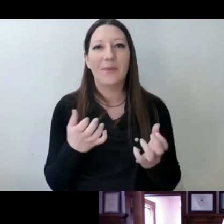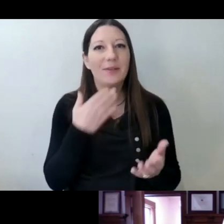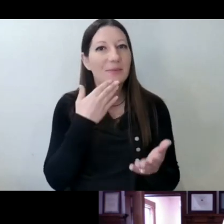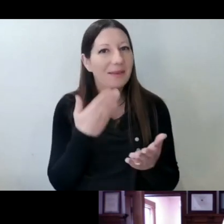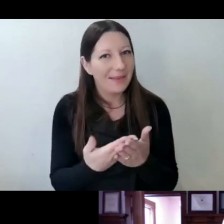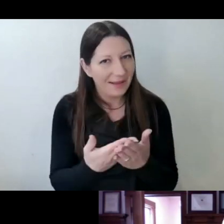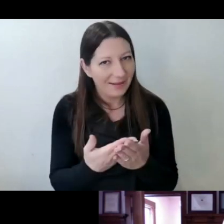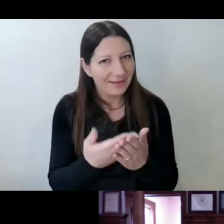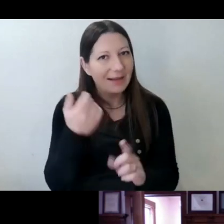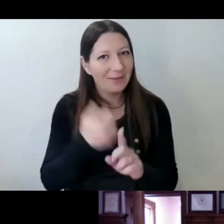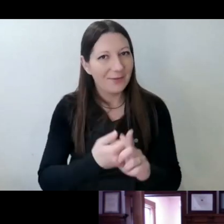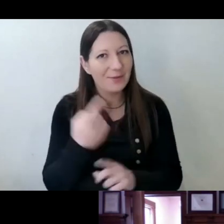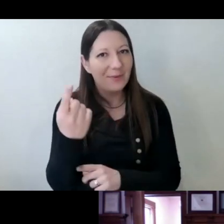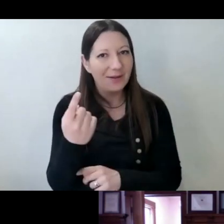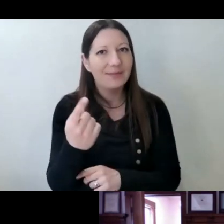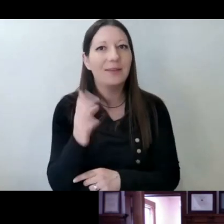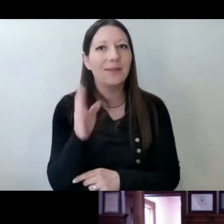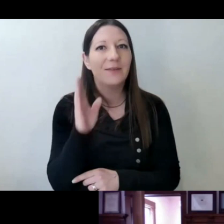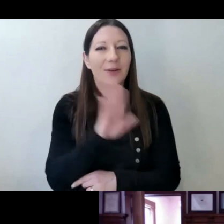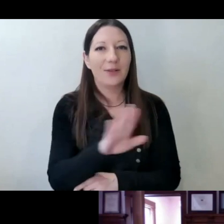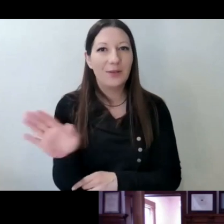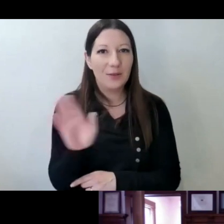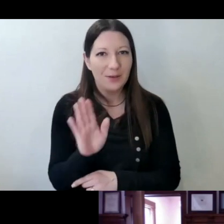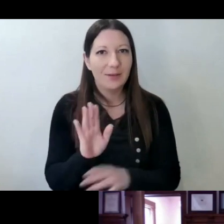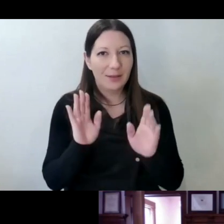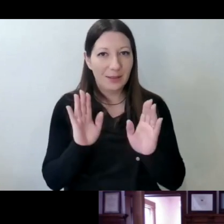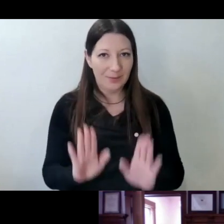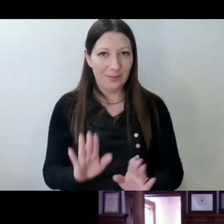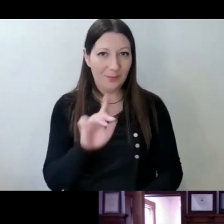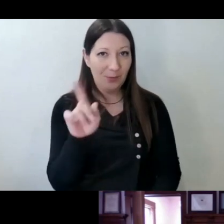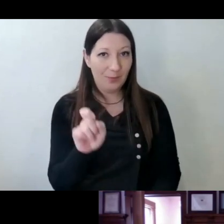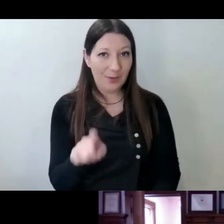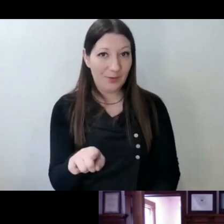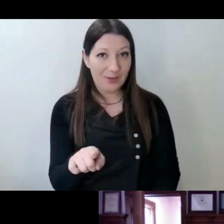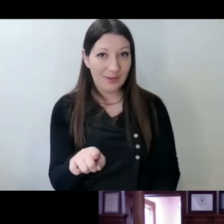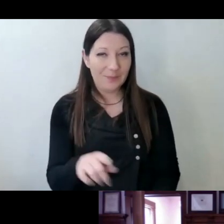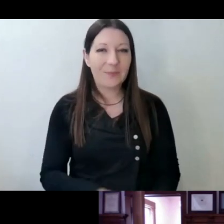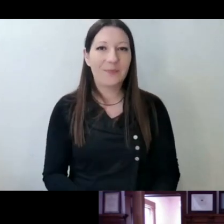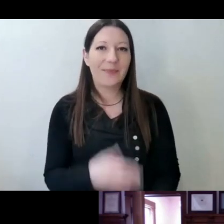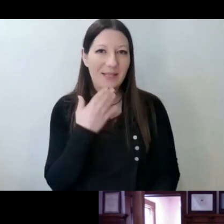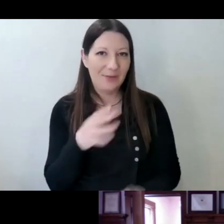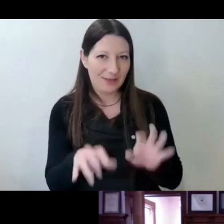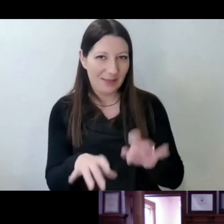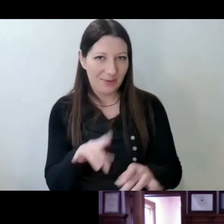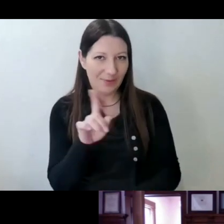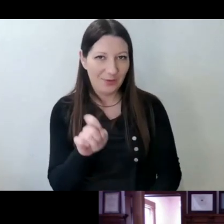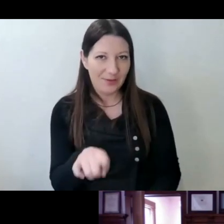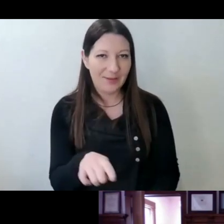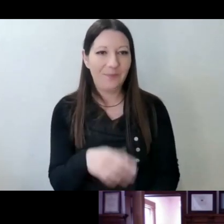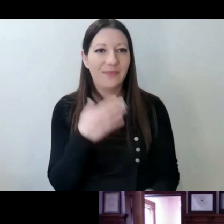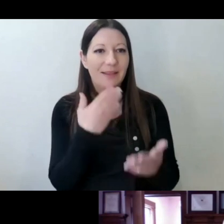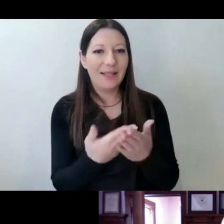their very generative questions here in the chat. I'd love to thank you once